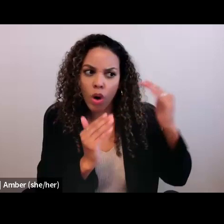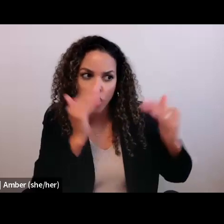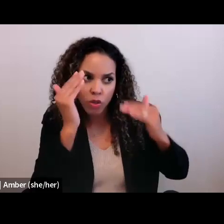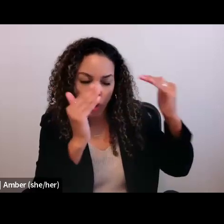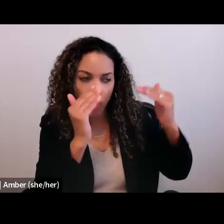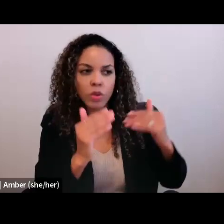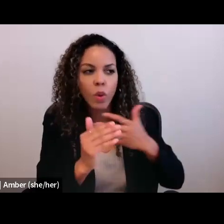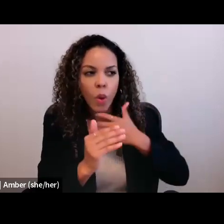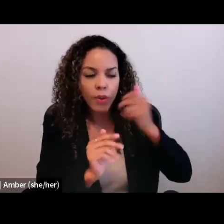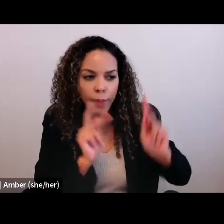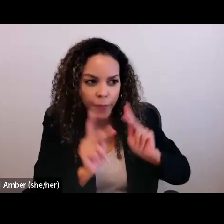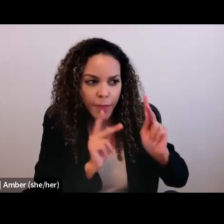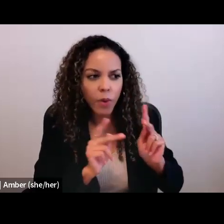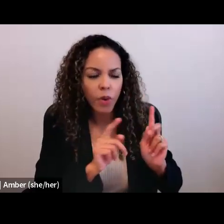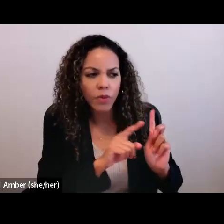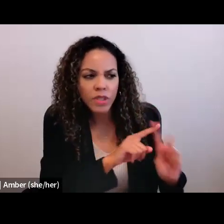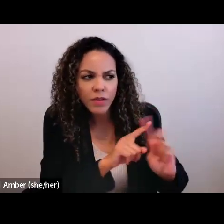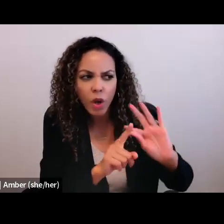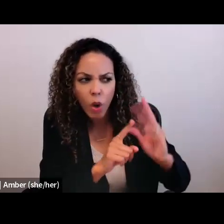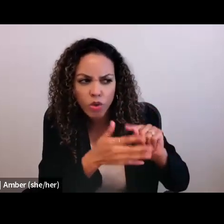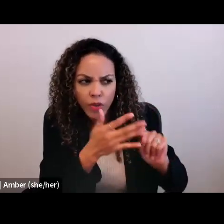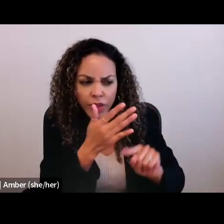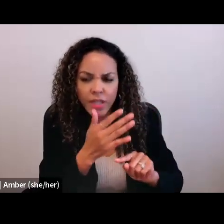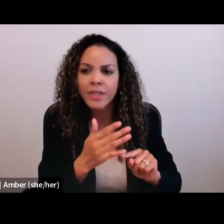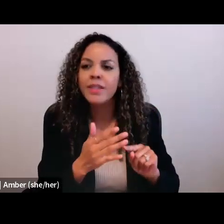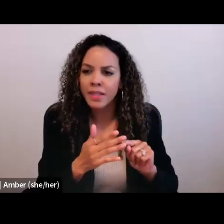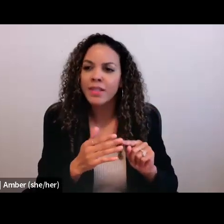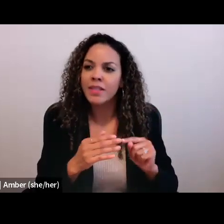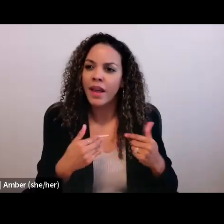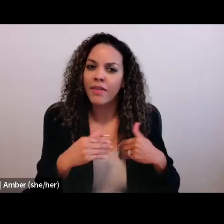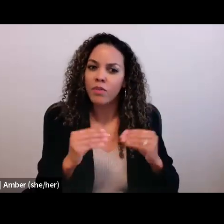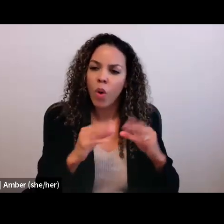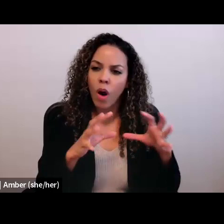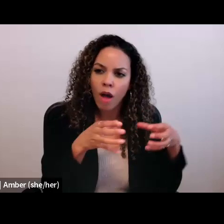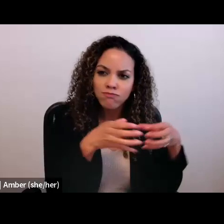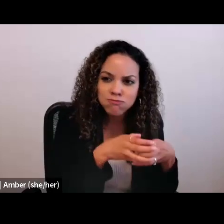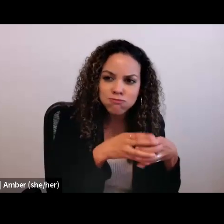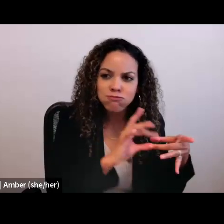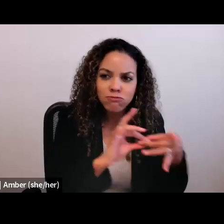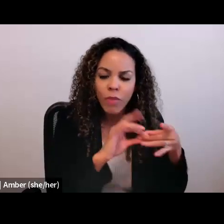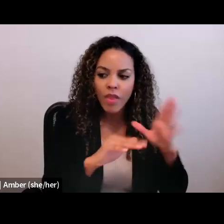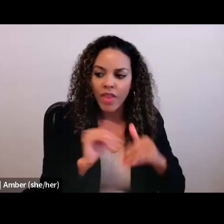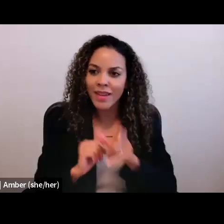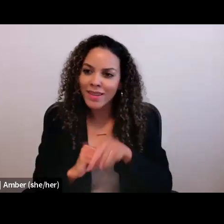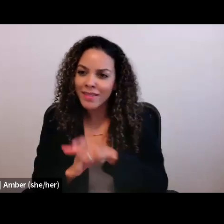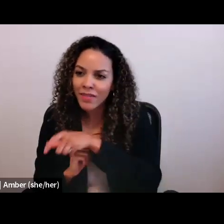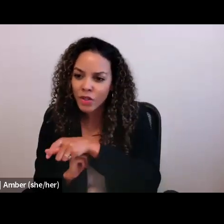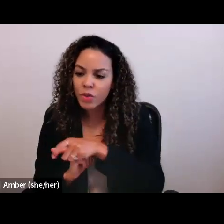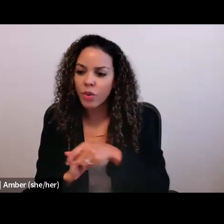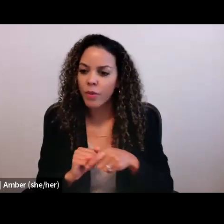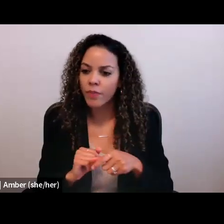communicate. There's a real collective sense of being versus being an individualist. There's that rugged, pull yourself up by